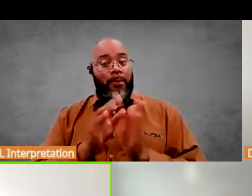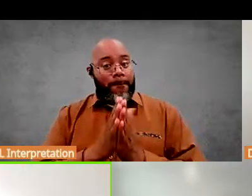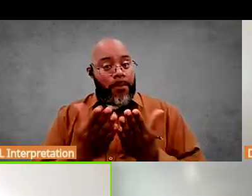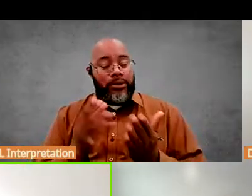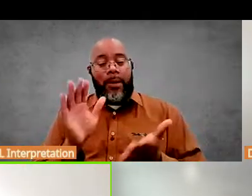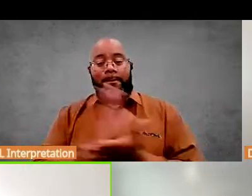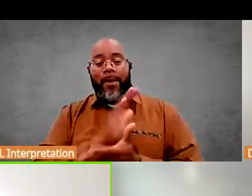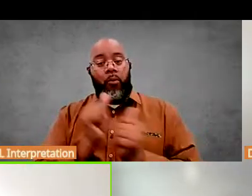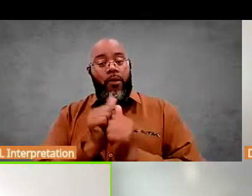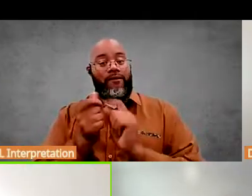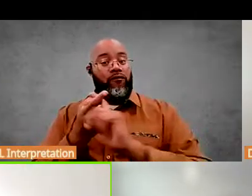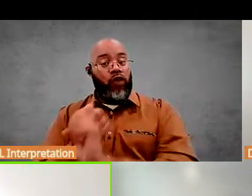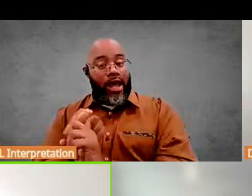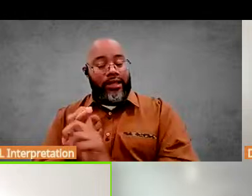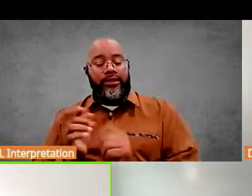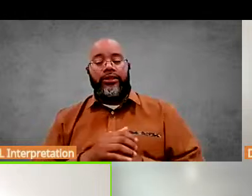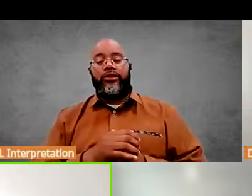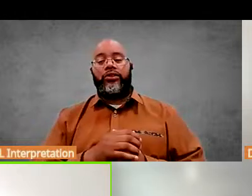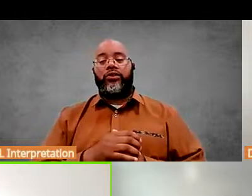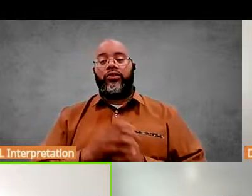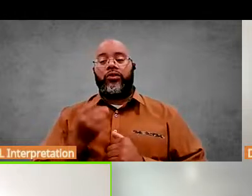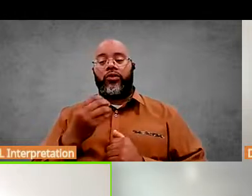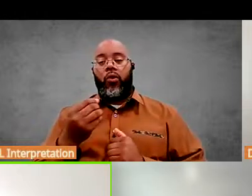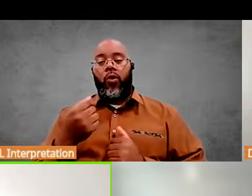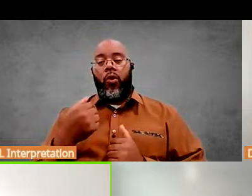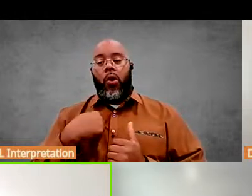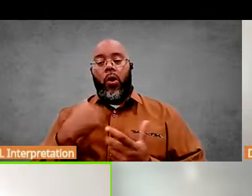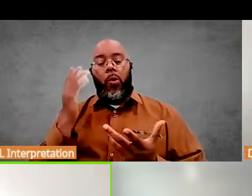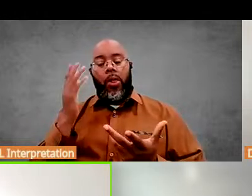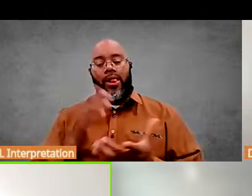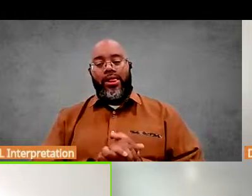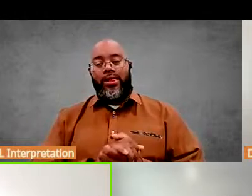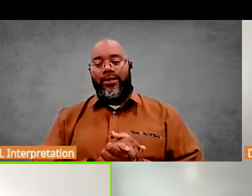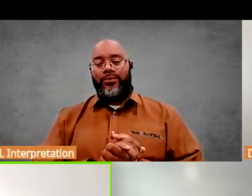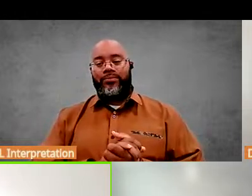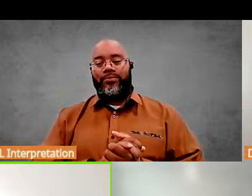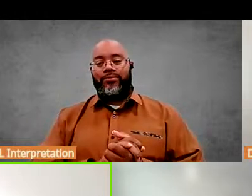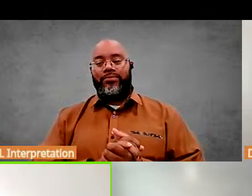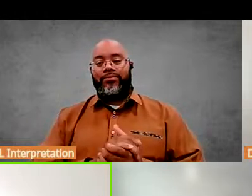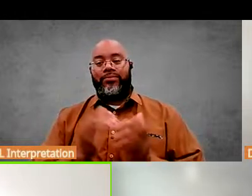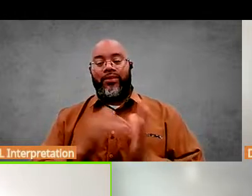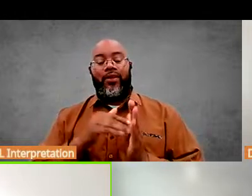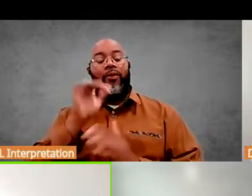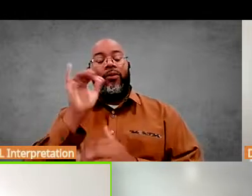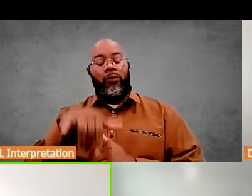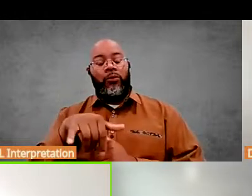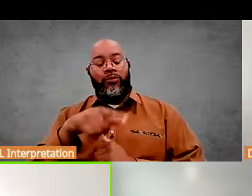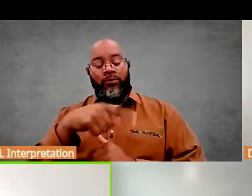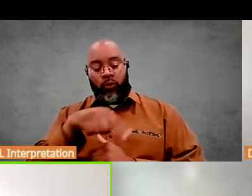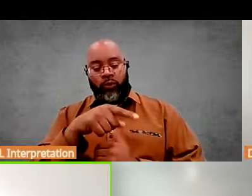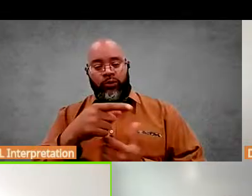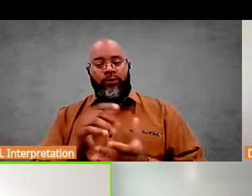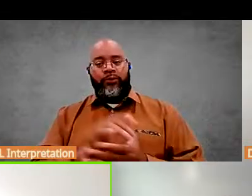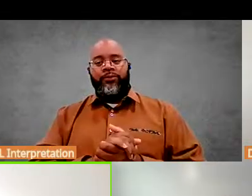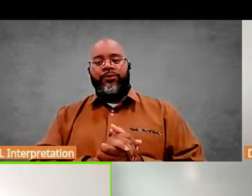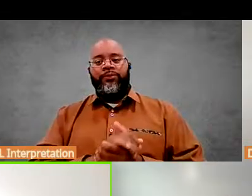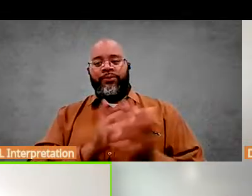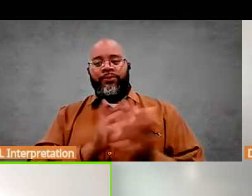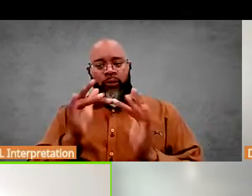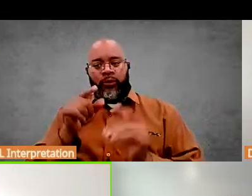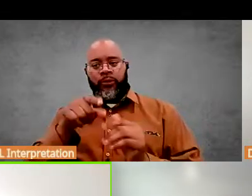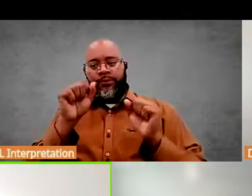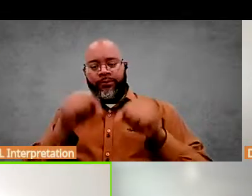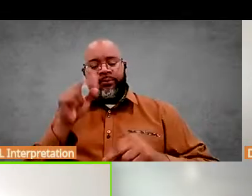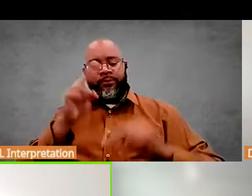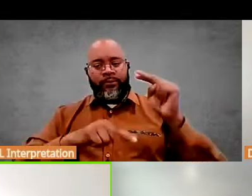with friends. So, I'll and again, those are networks you can